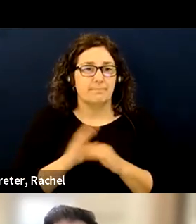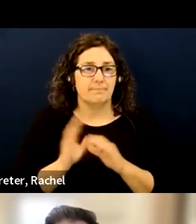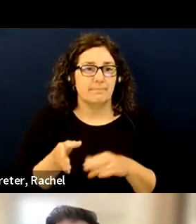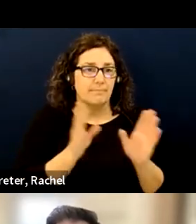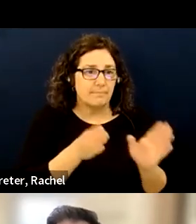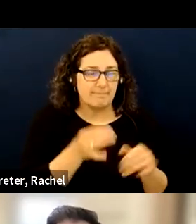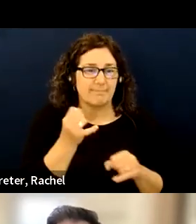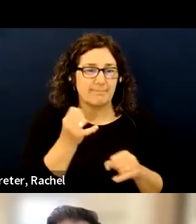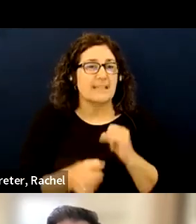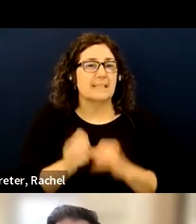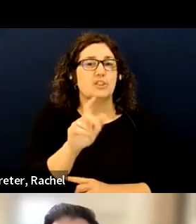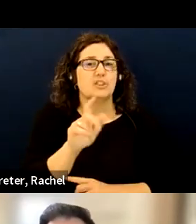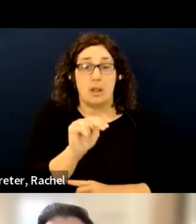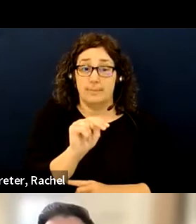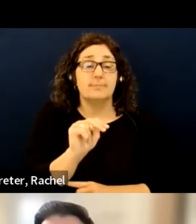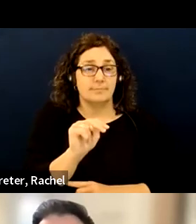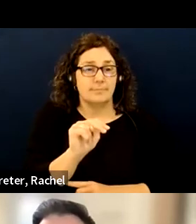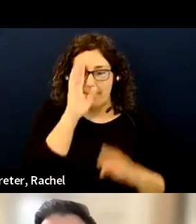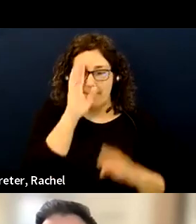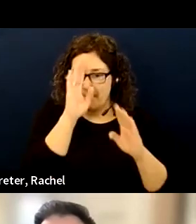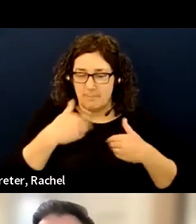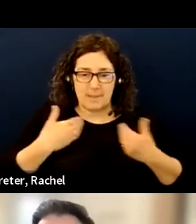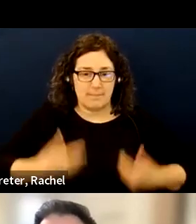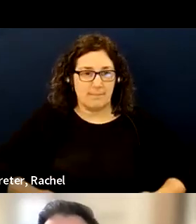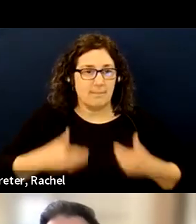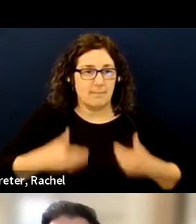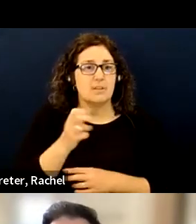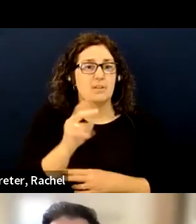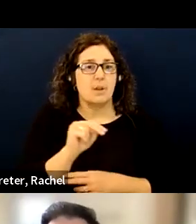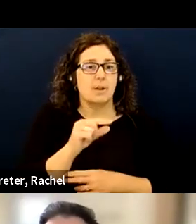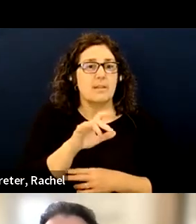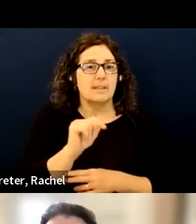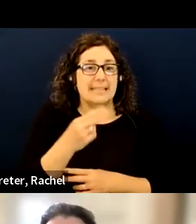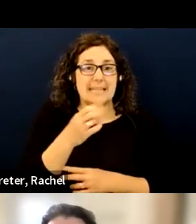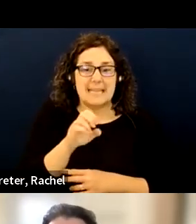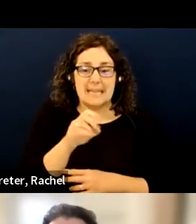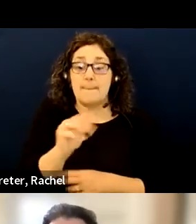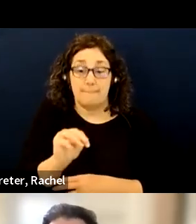Thank you. And then Sean. Hi, everyone. My name is Sean Guist. I use he, him pronouns.